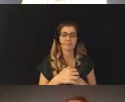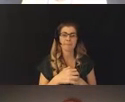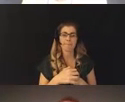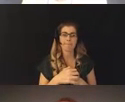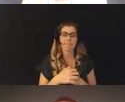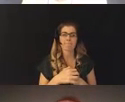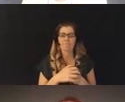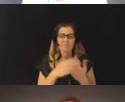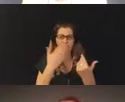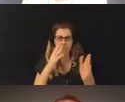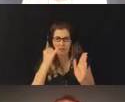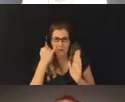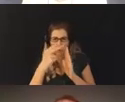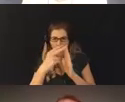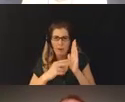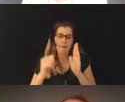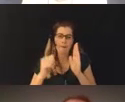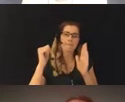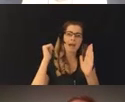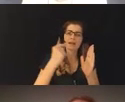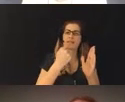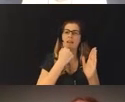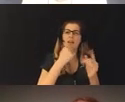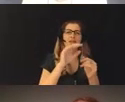I don't know if you can read it, but on our back it says never enough.